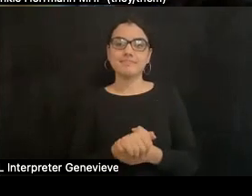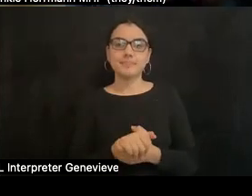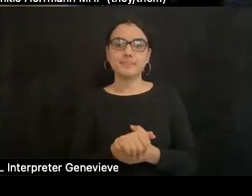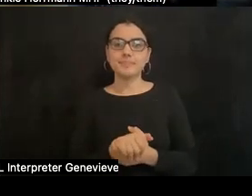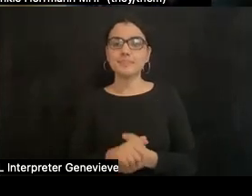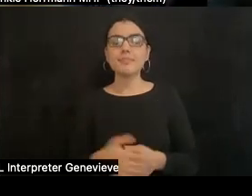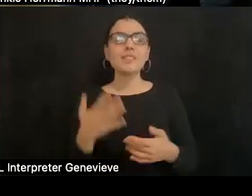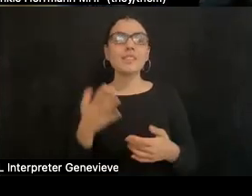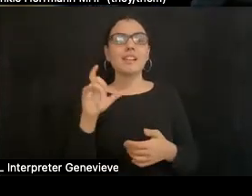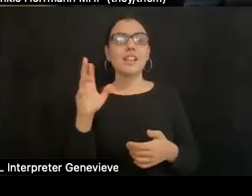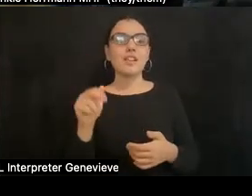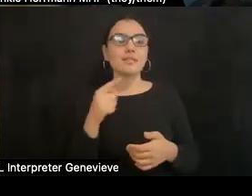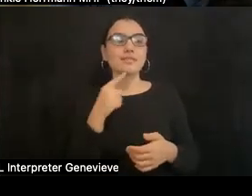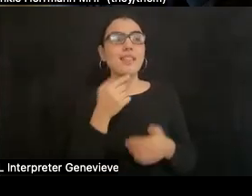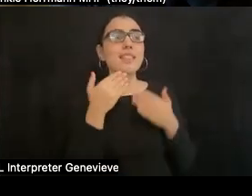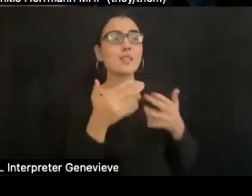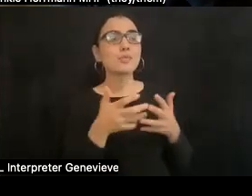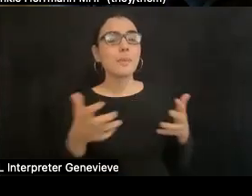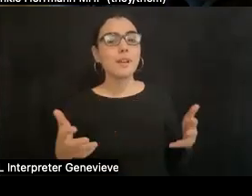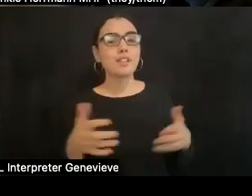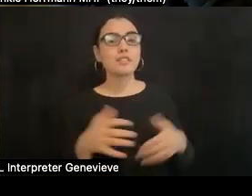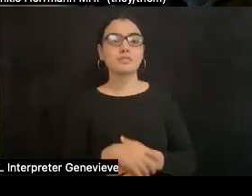Thank you so much.